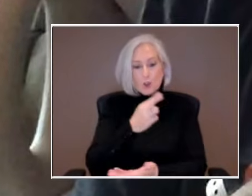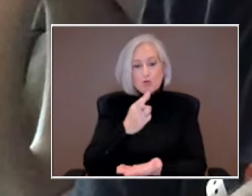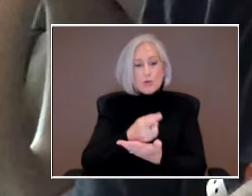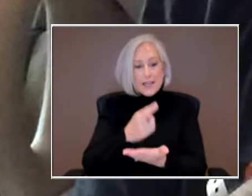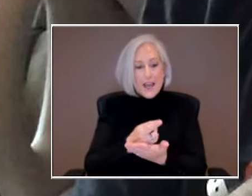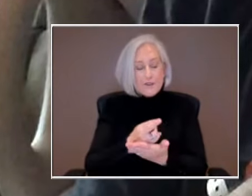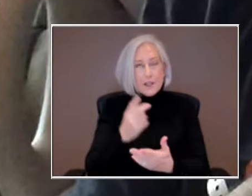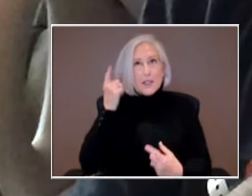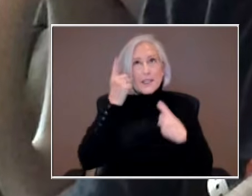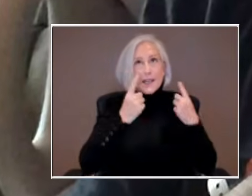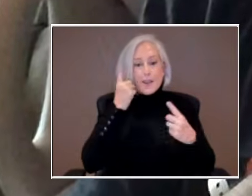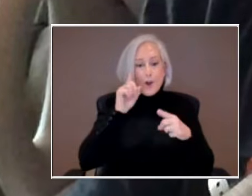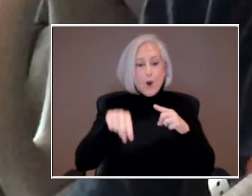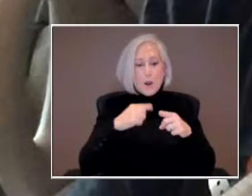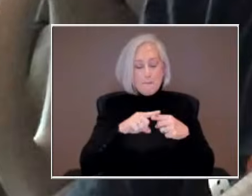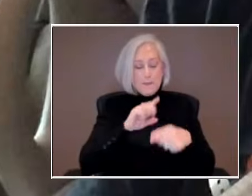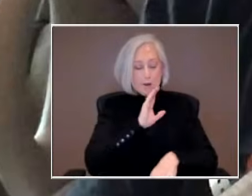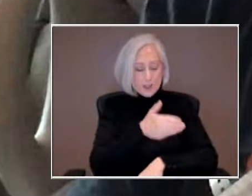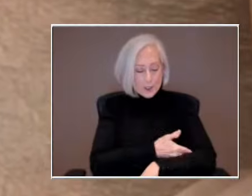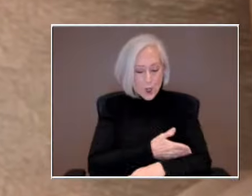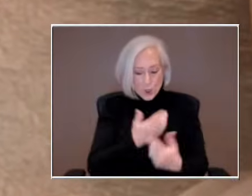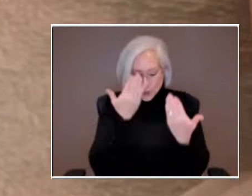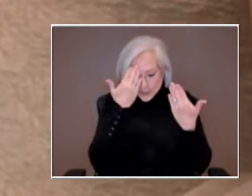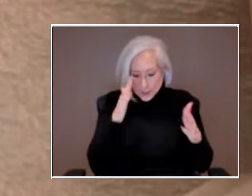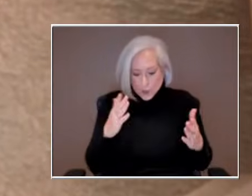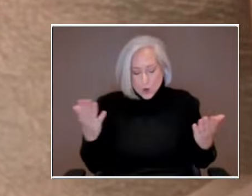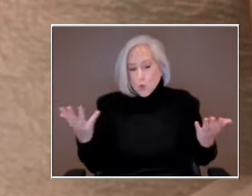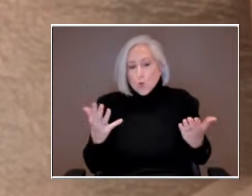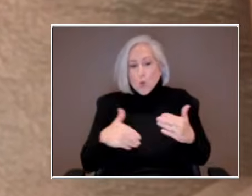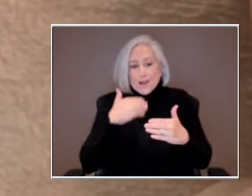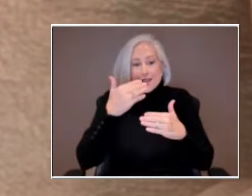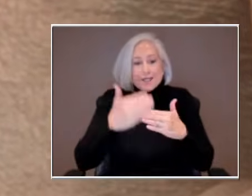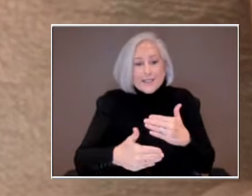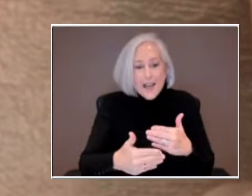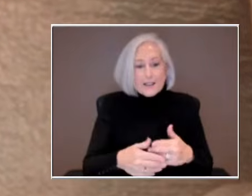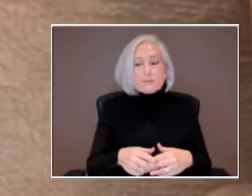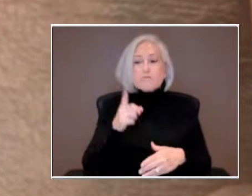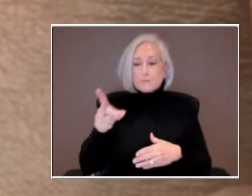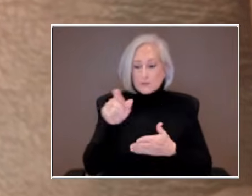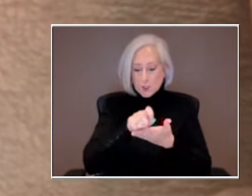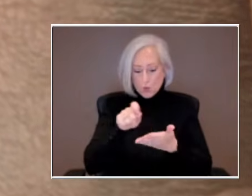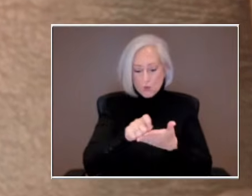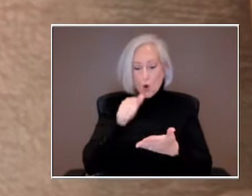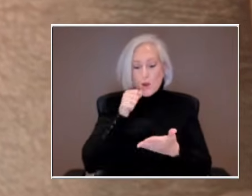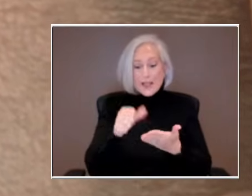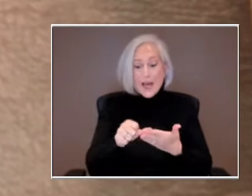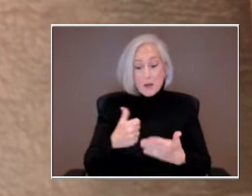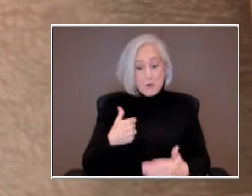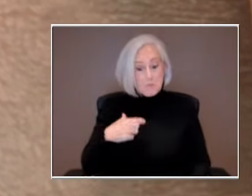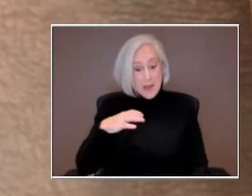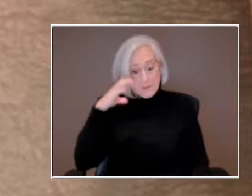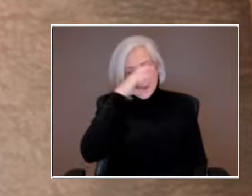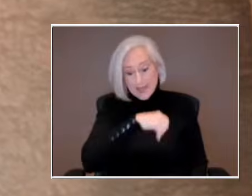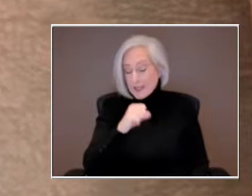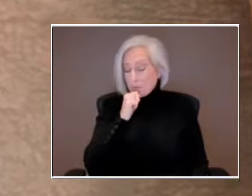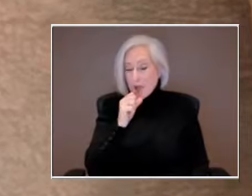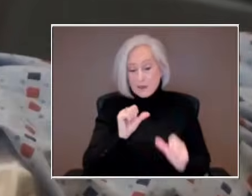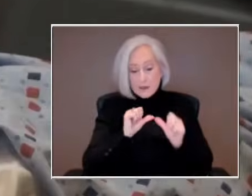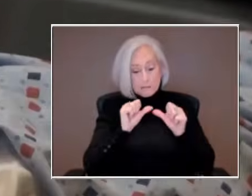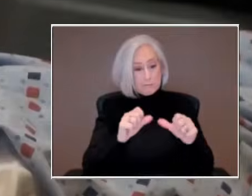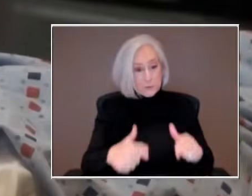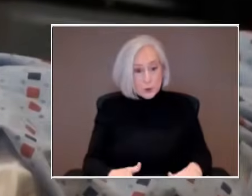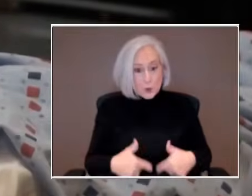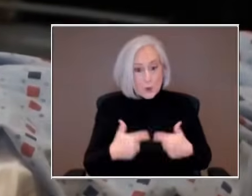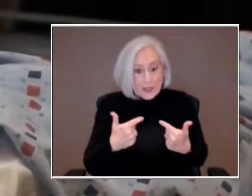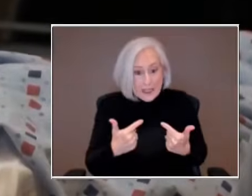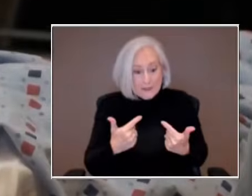what was next. I'm writing letters to her, because I'm assuming that I'm not going to be around, to tell her some of these things that I want her to know.